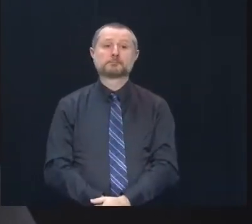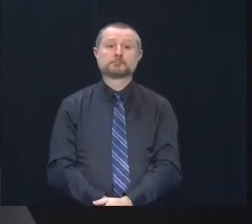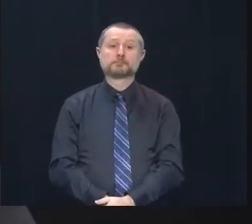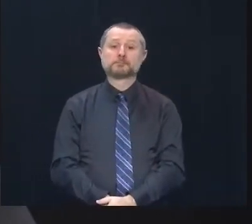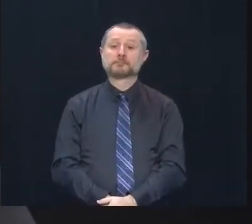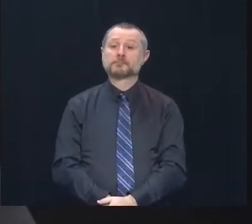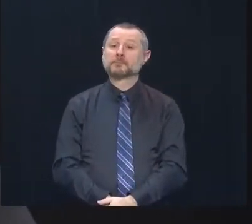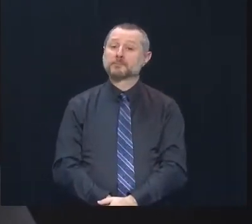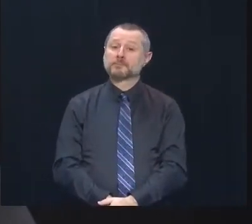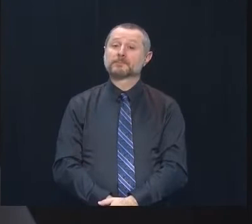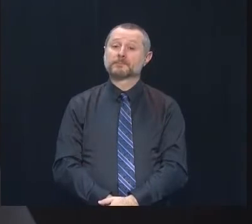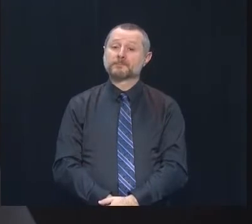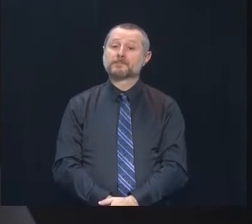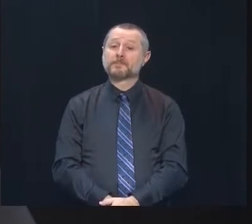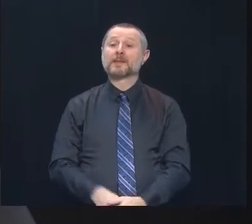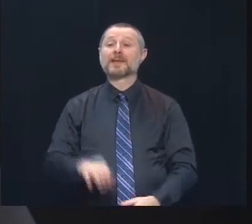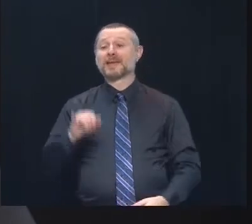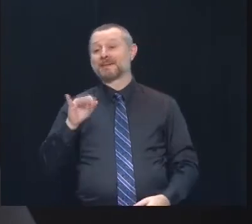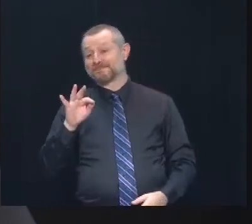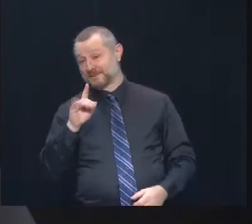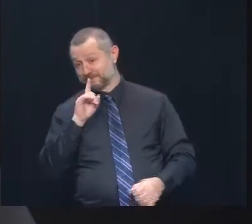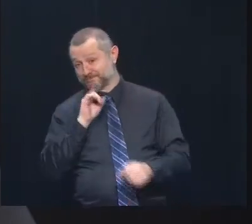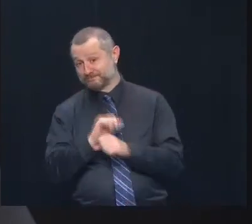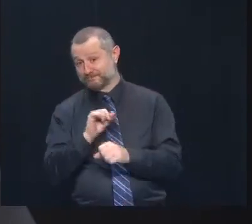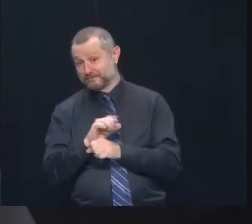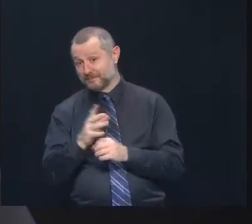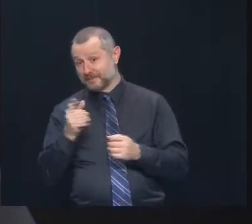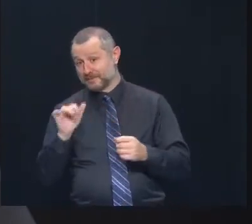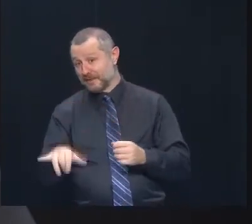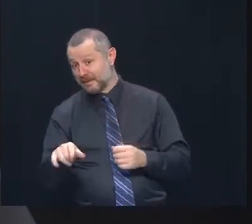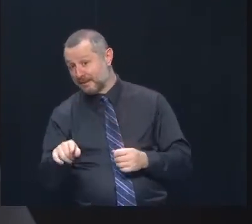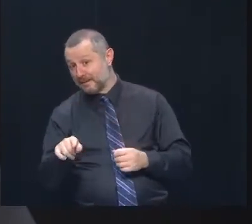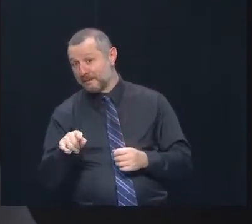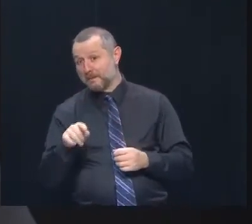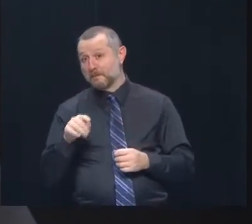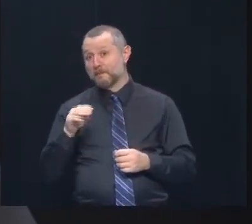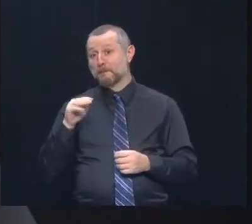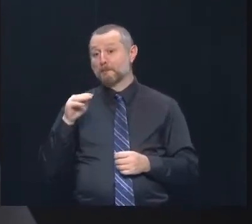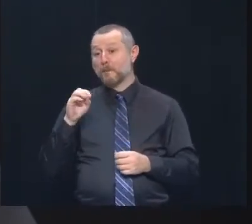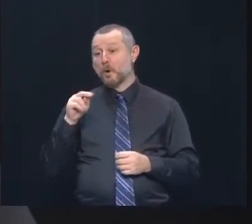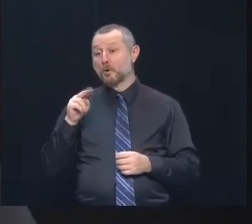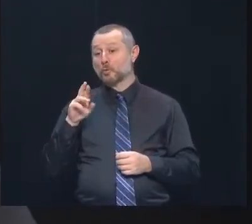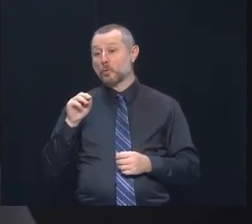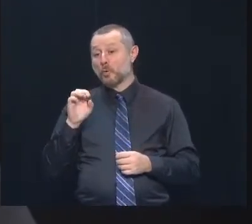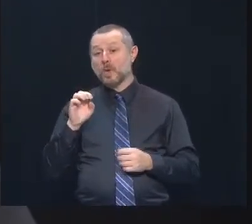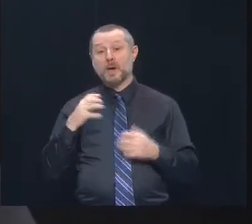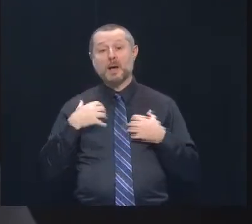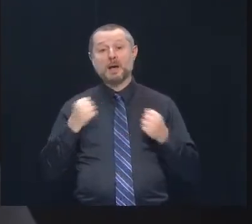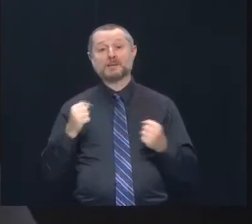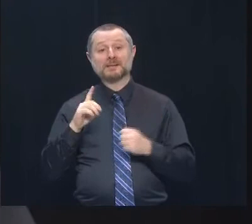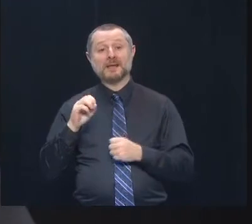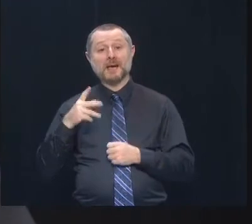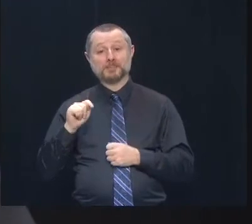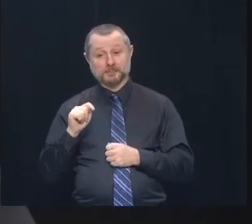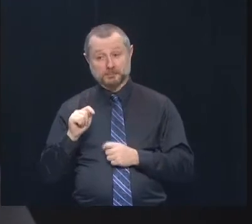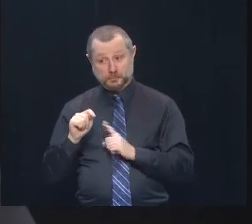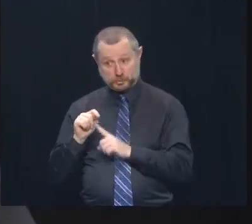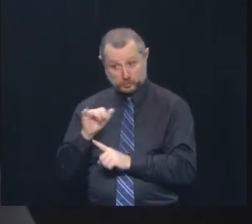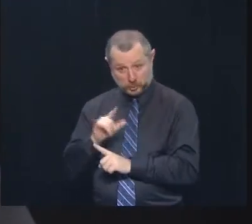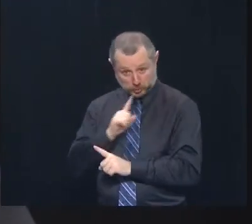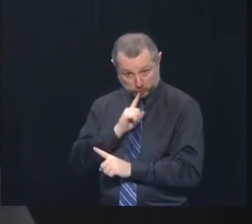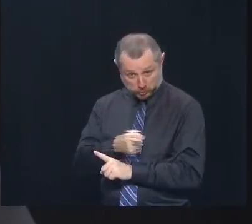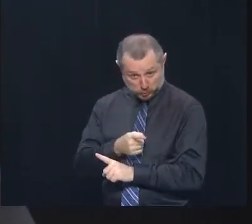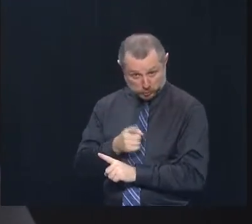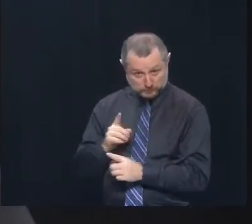If that is true, what the Monroe Health Department says, that is a national